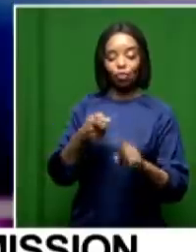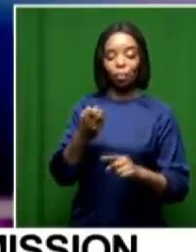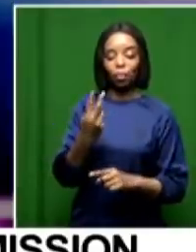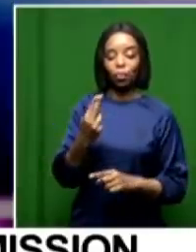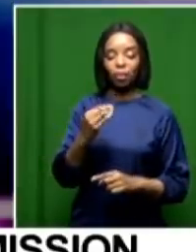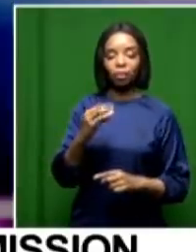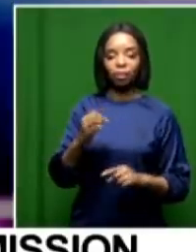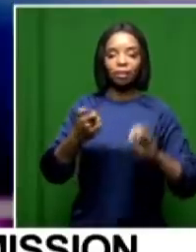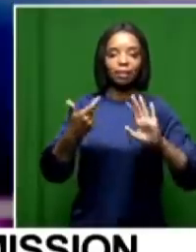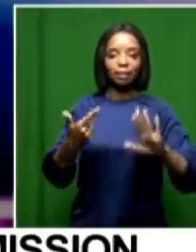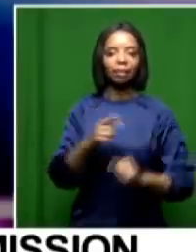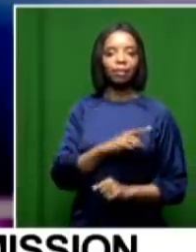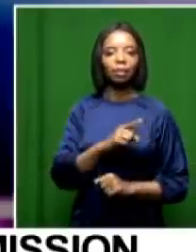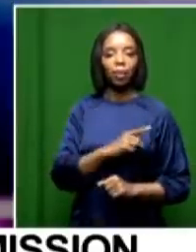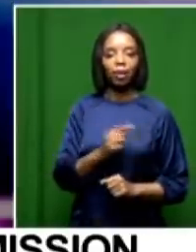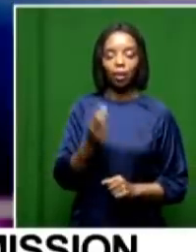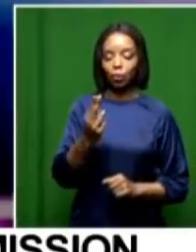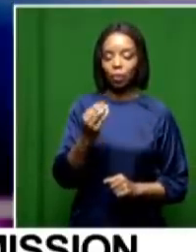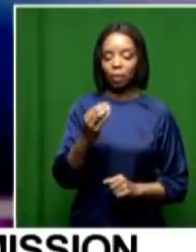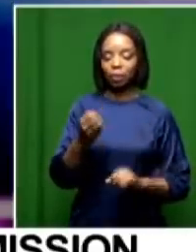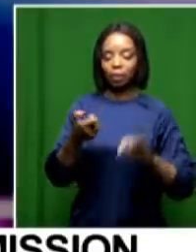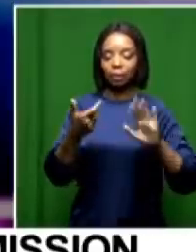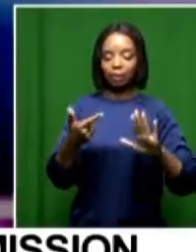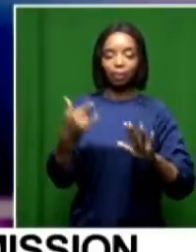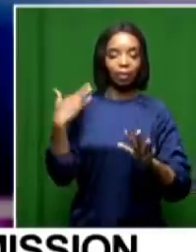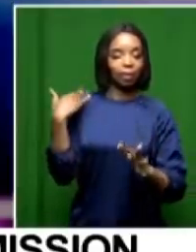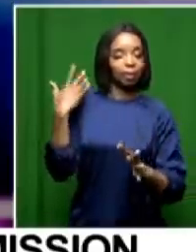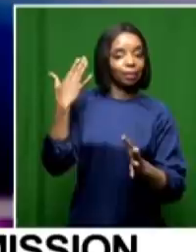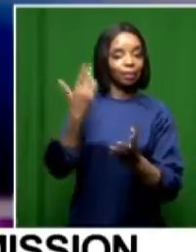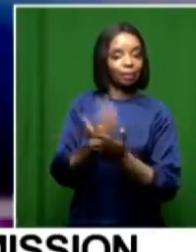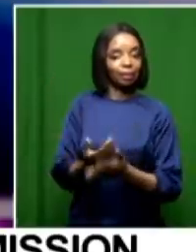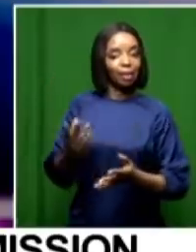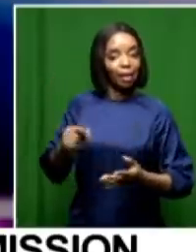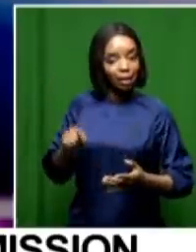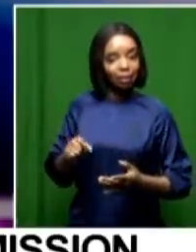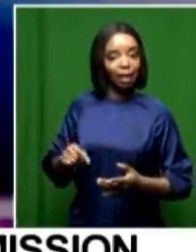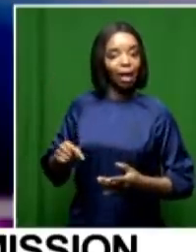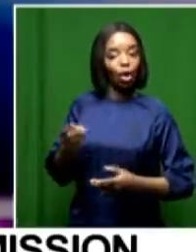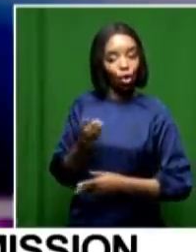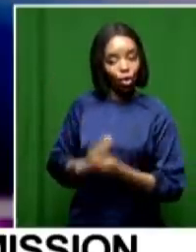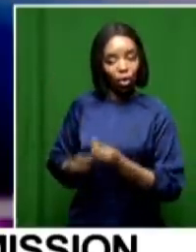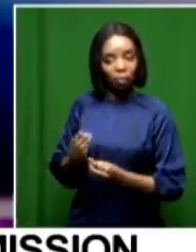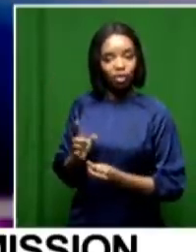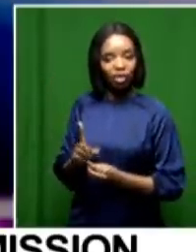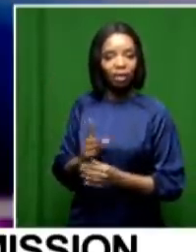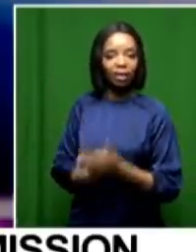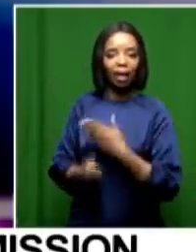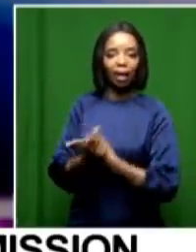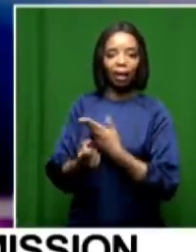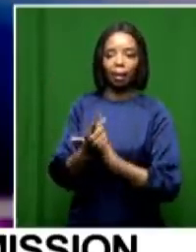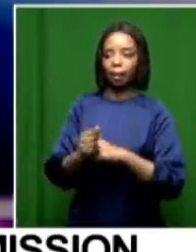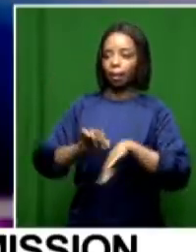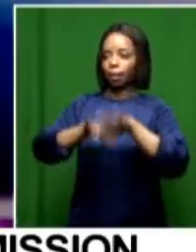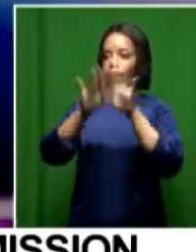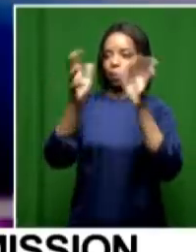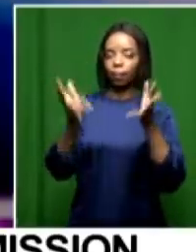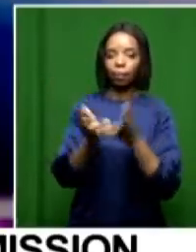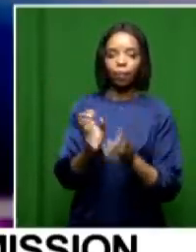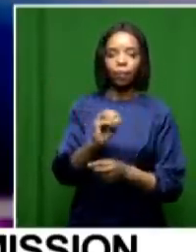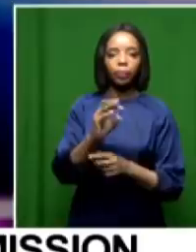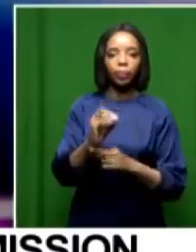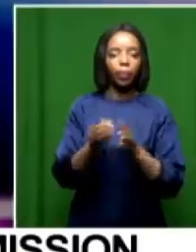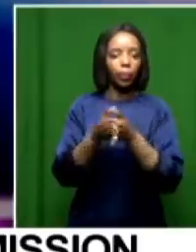2007, because 2007 seems to be the period where a lot of these corrupt dealings have been targeted or isolated across the world. So we are calling on